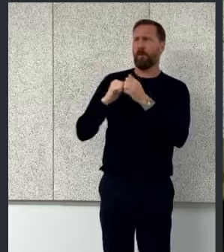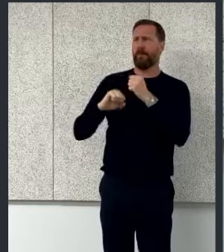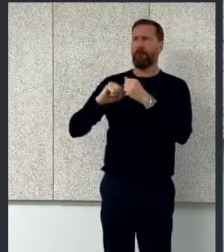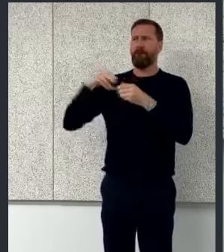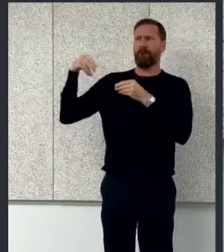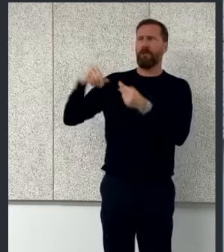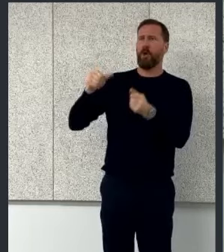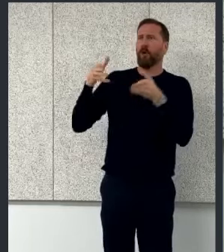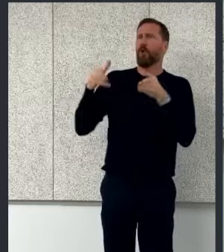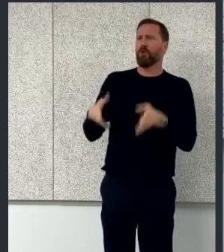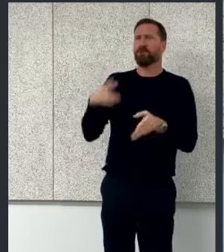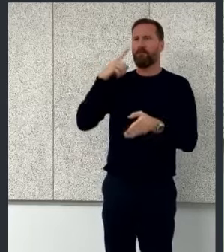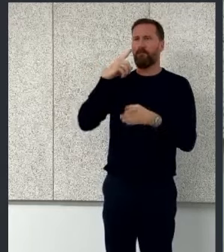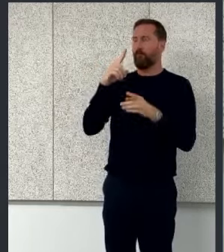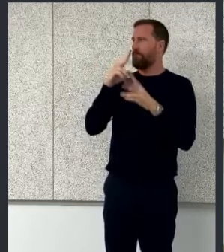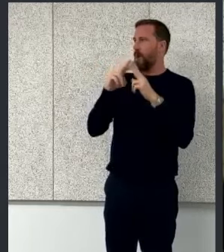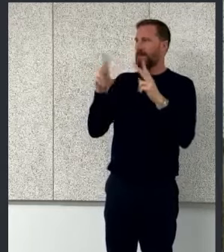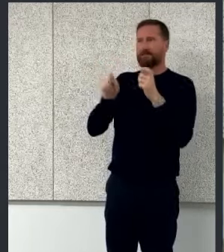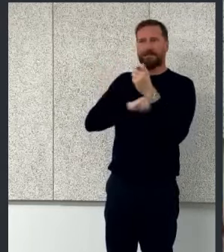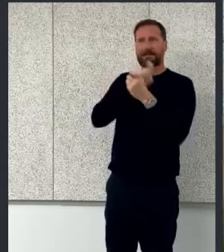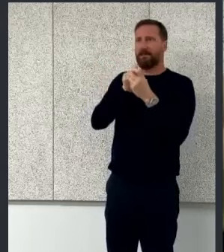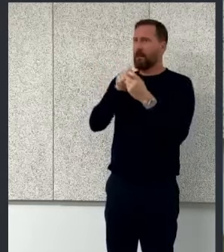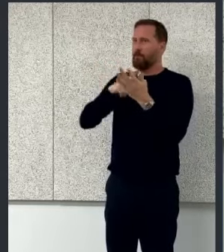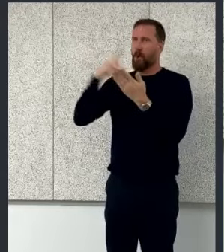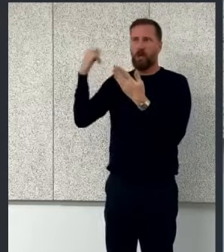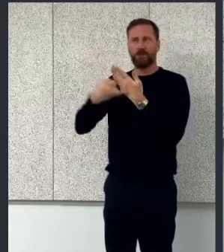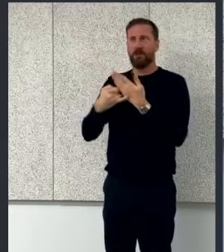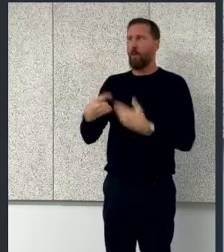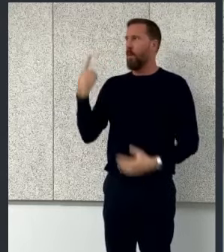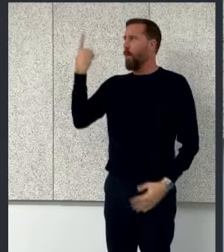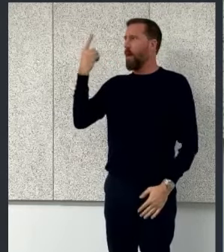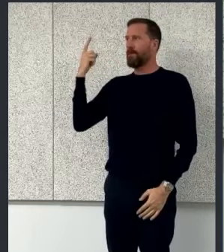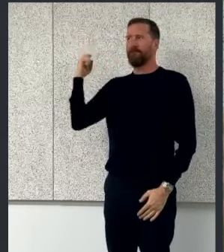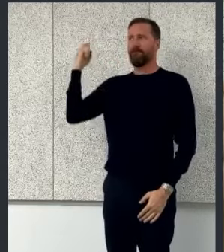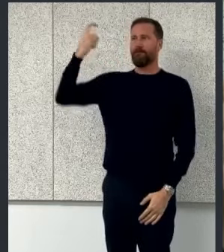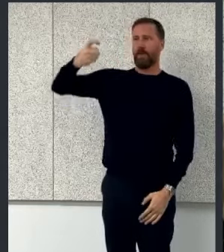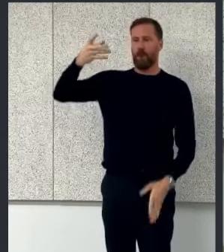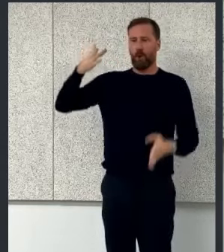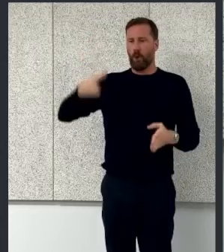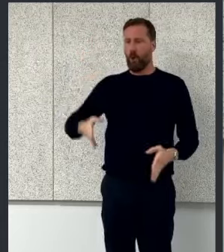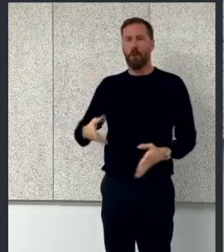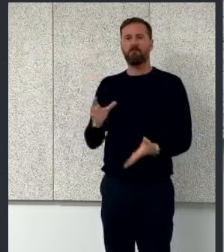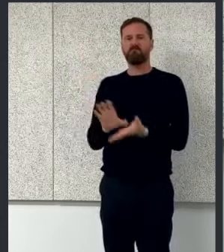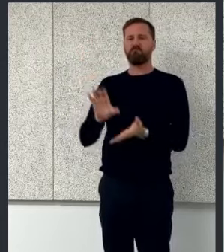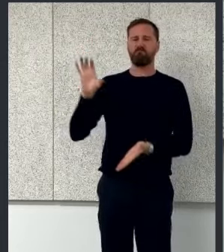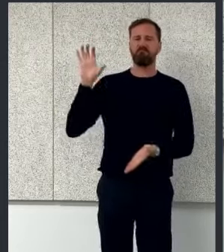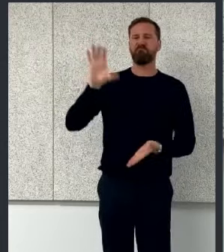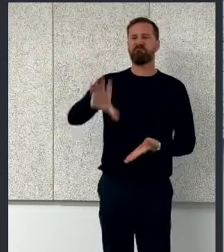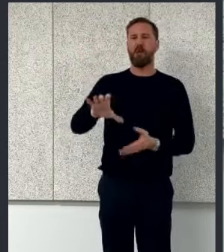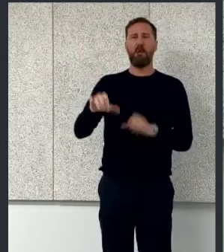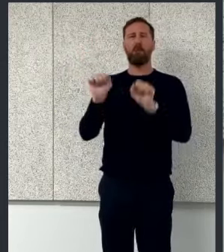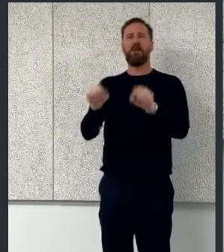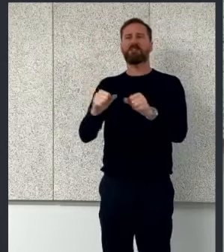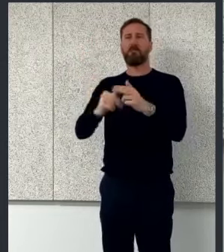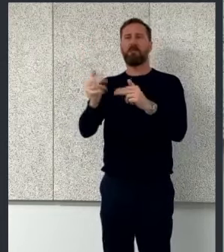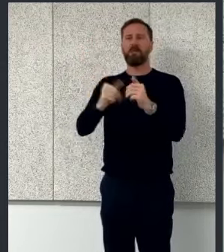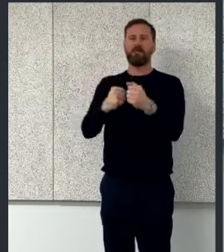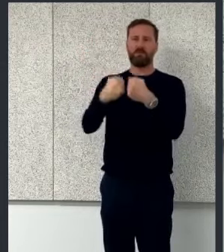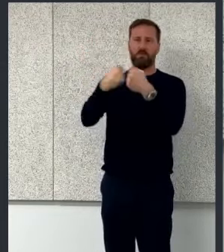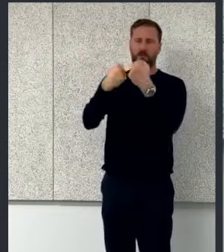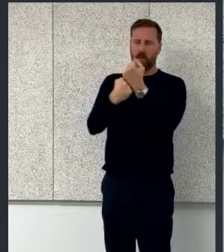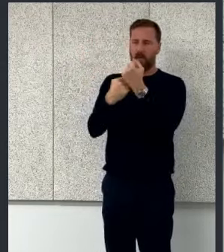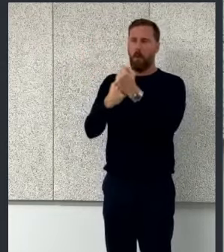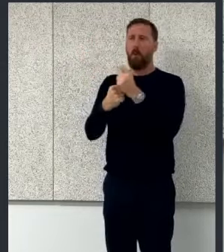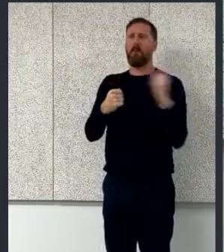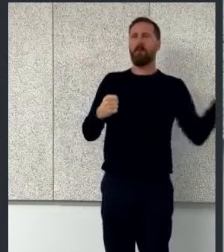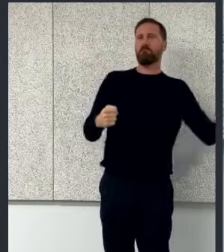very specific project where one funder might be able to fund some capacity building support, another funder might be able to come